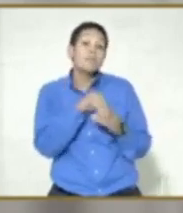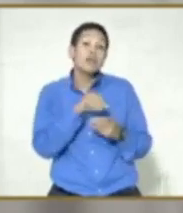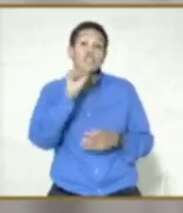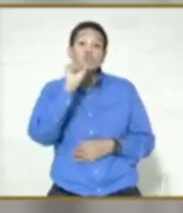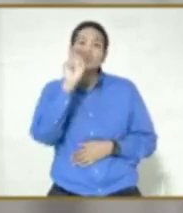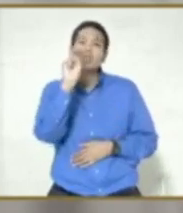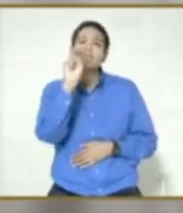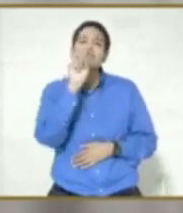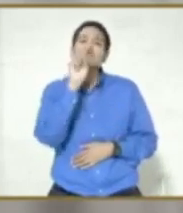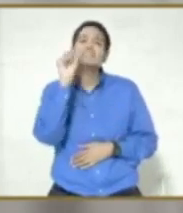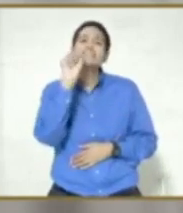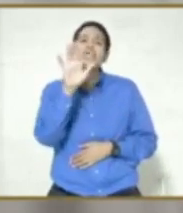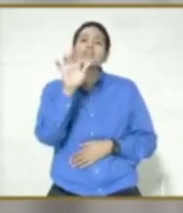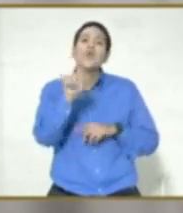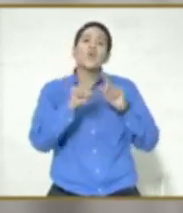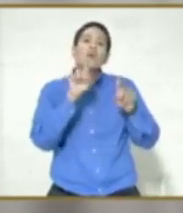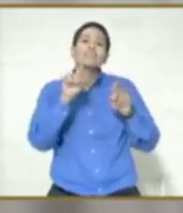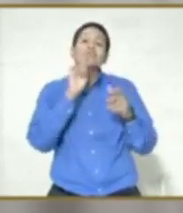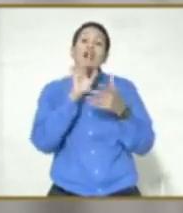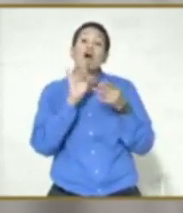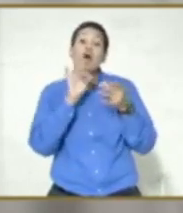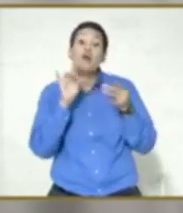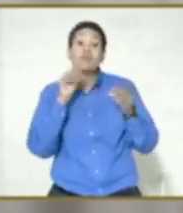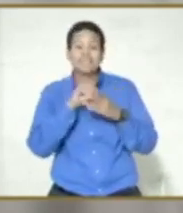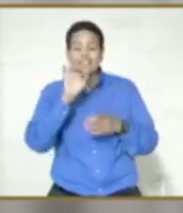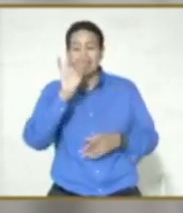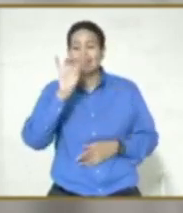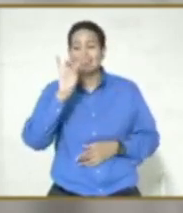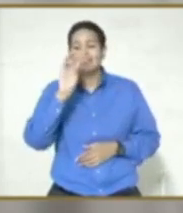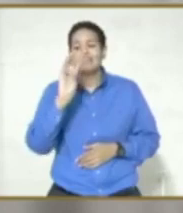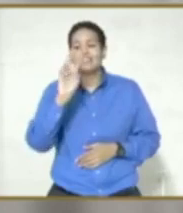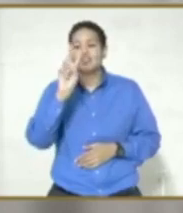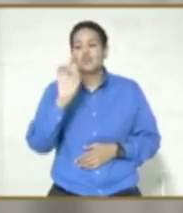media to send your questions and comments into